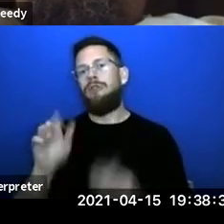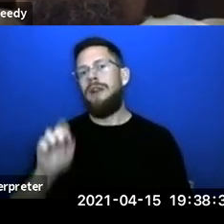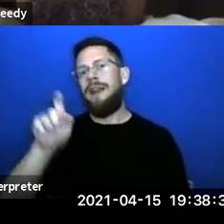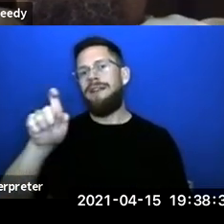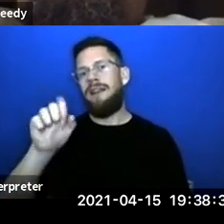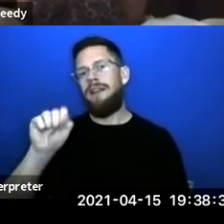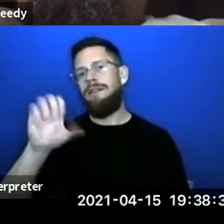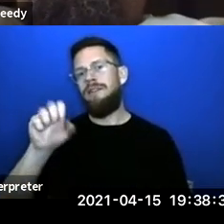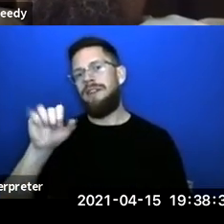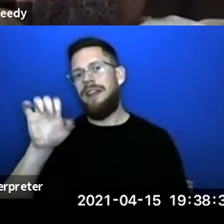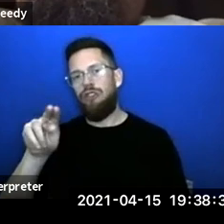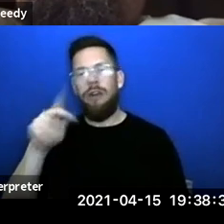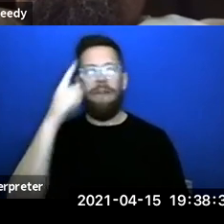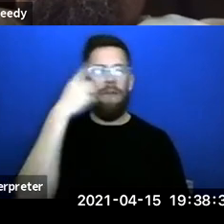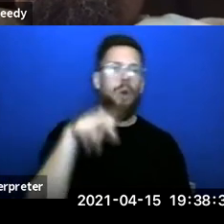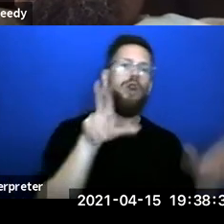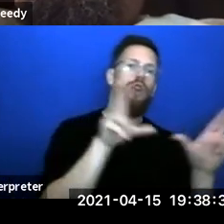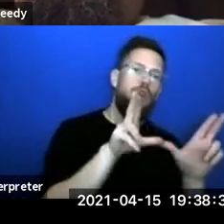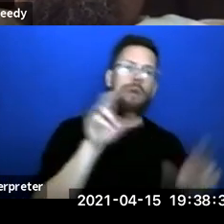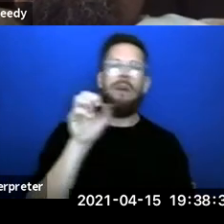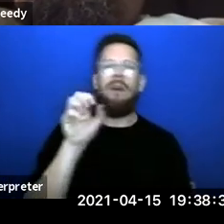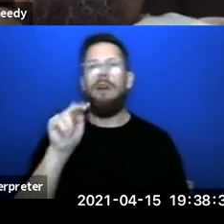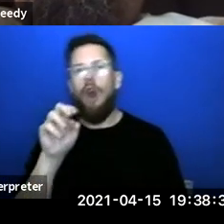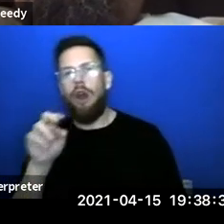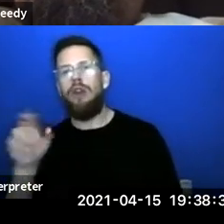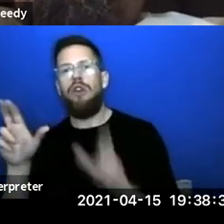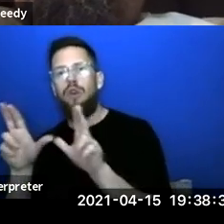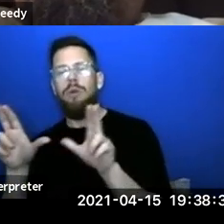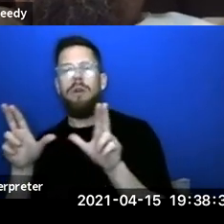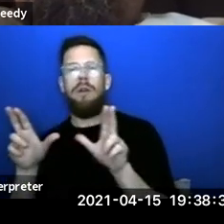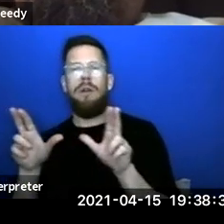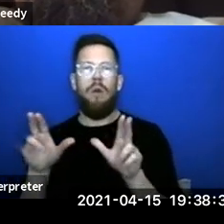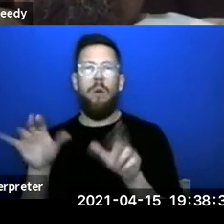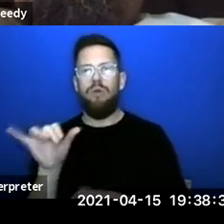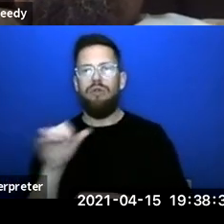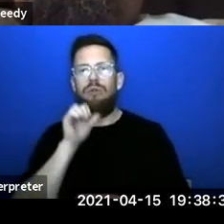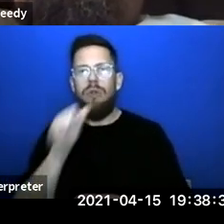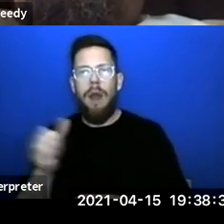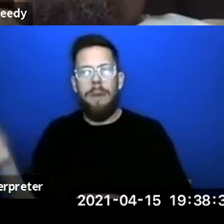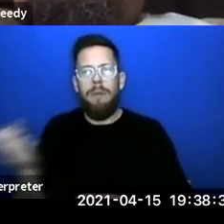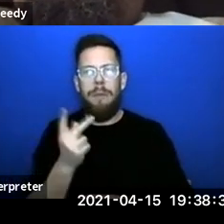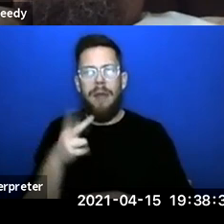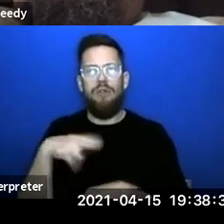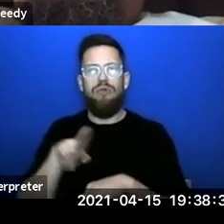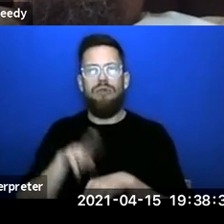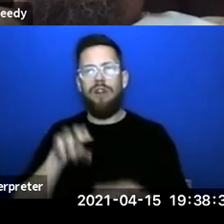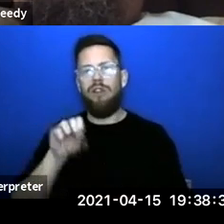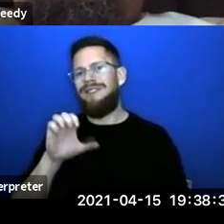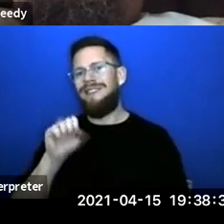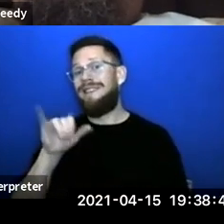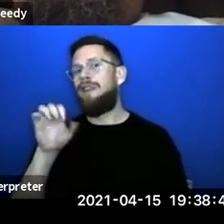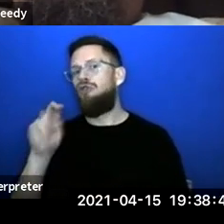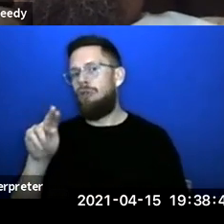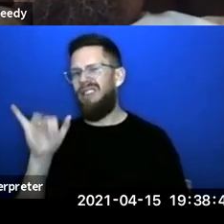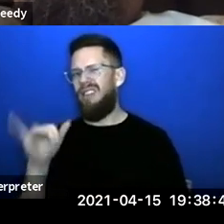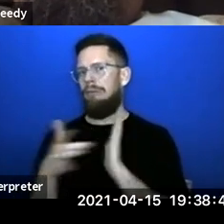of union and non-union contract discussions, and you will not be returning back to the regular session. Correct. Okay, I